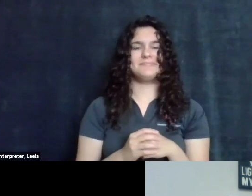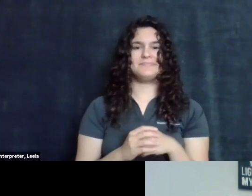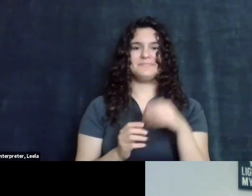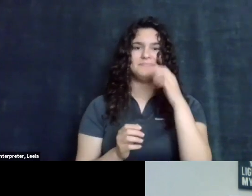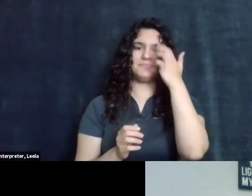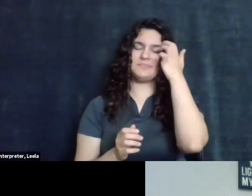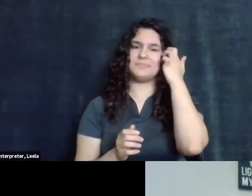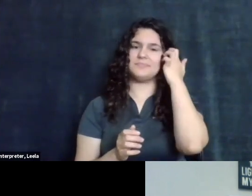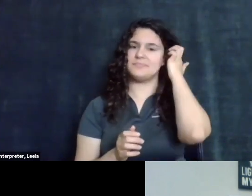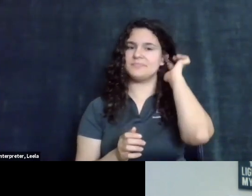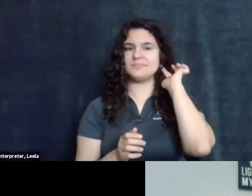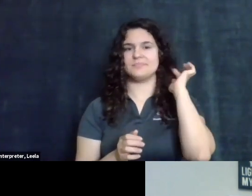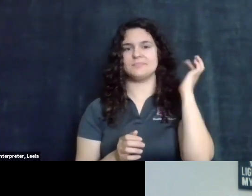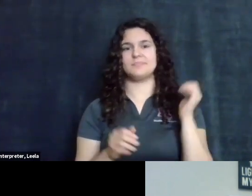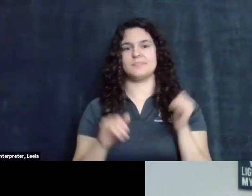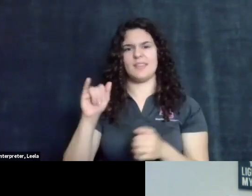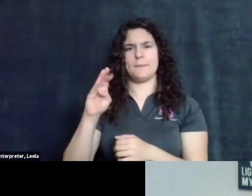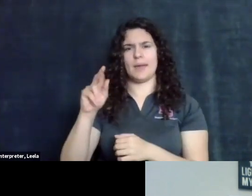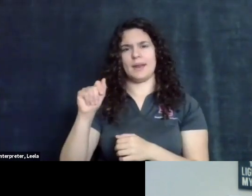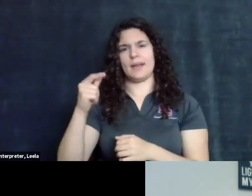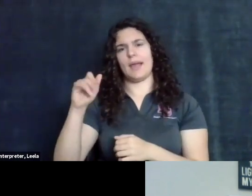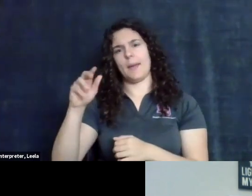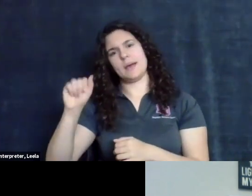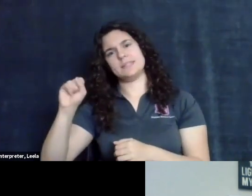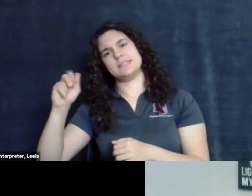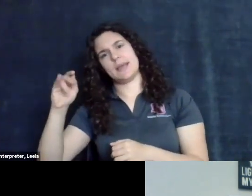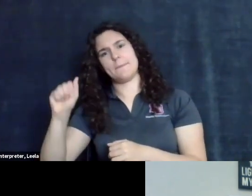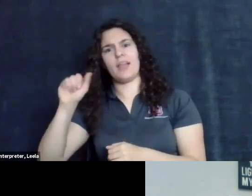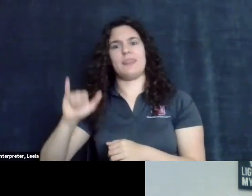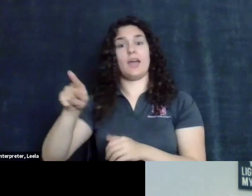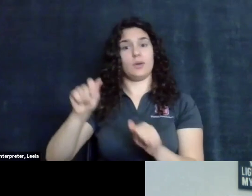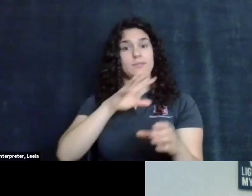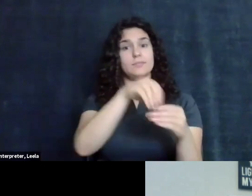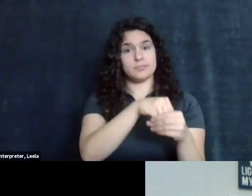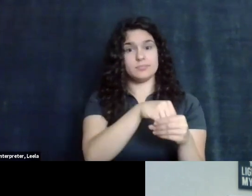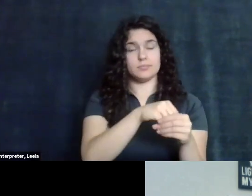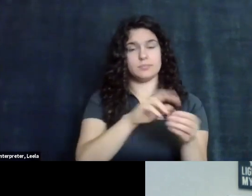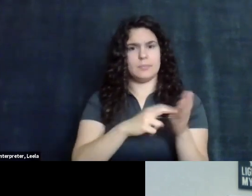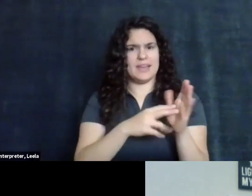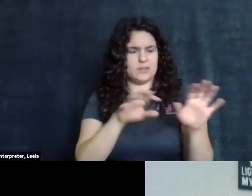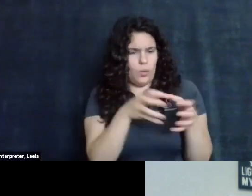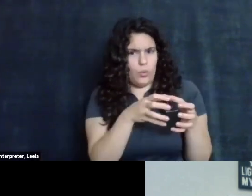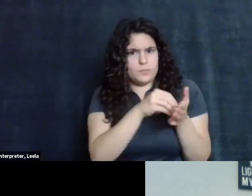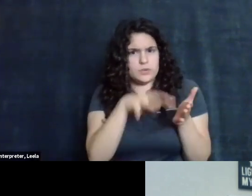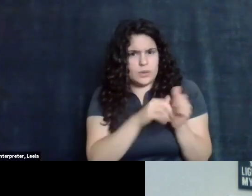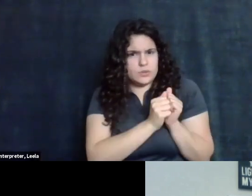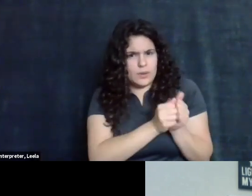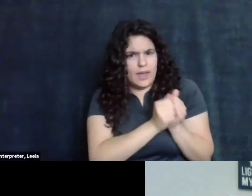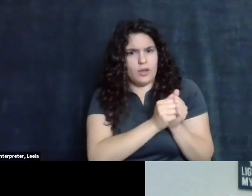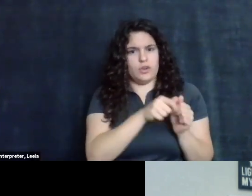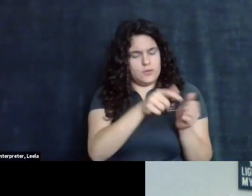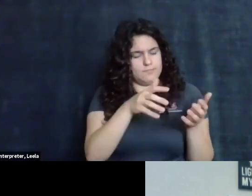Beta Gamma Sigma, the best students are there, so you have a very good cohort of good colleagues to work